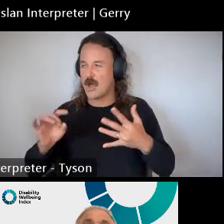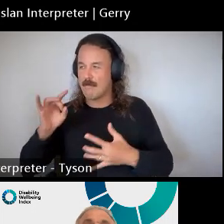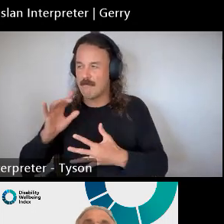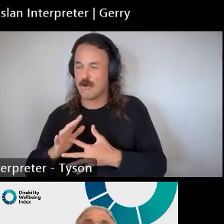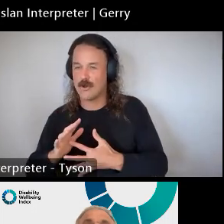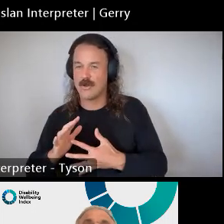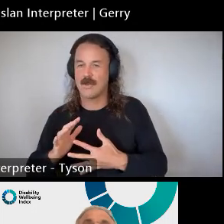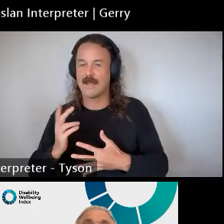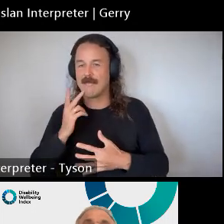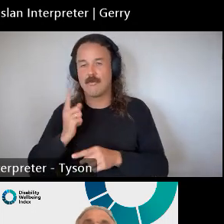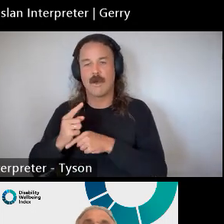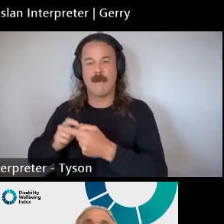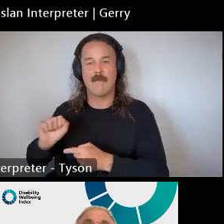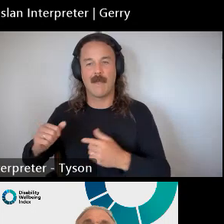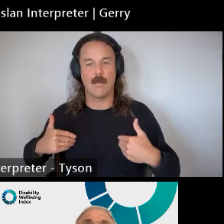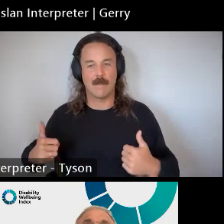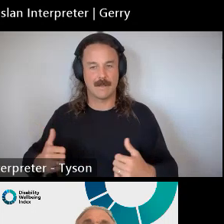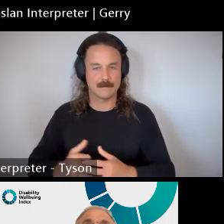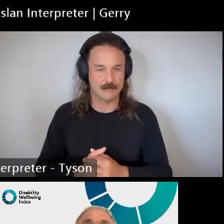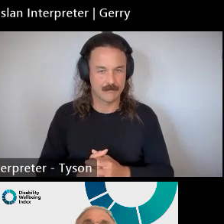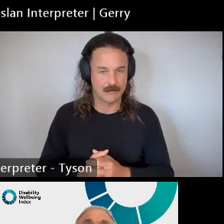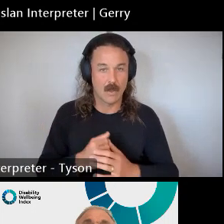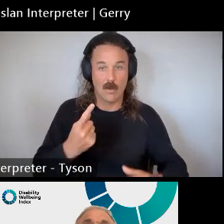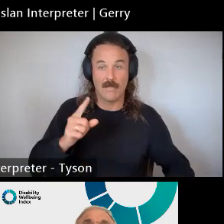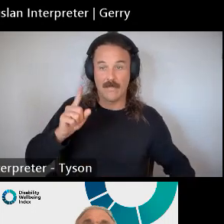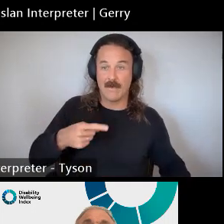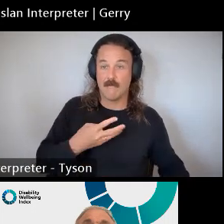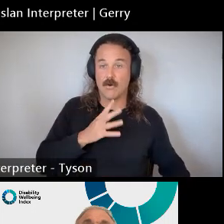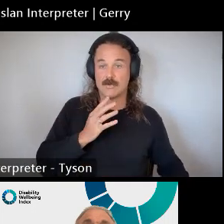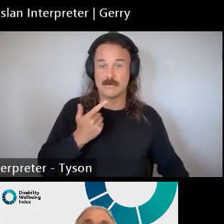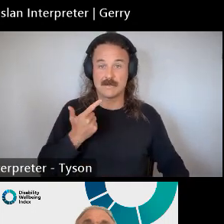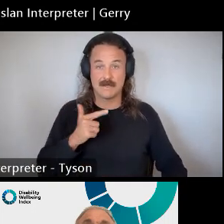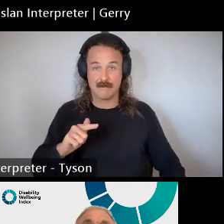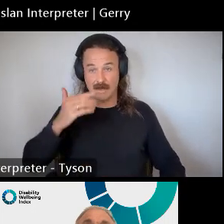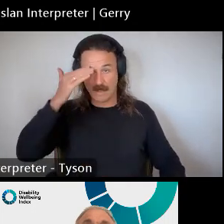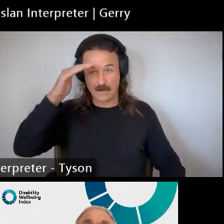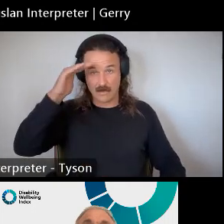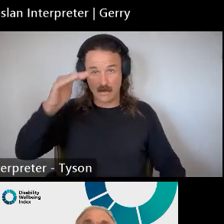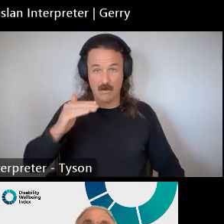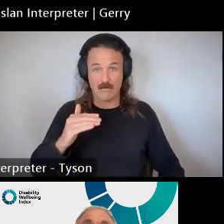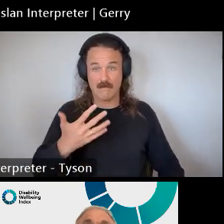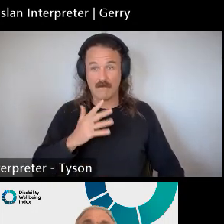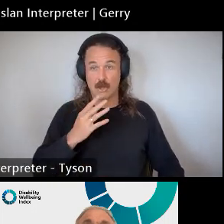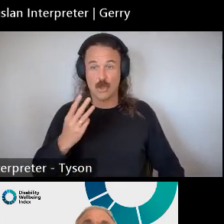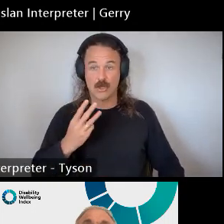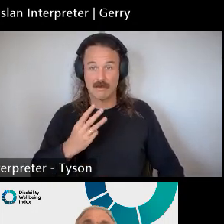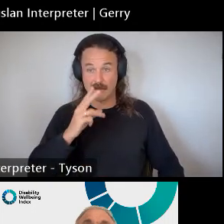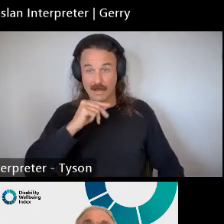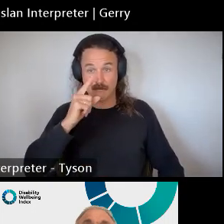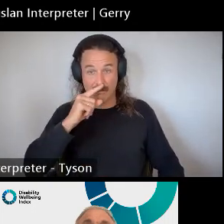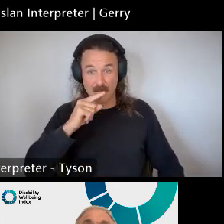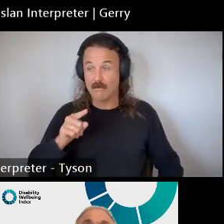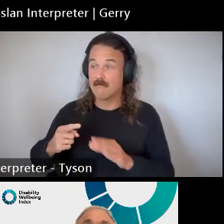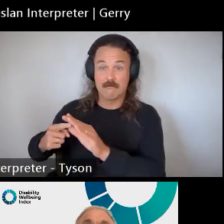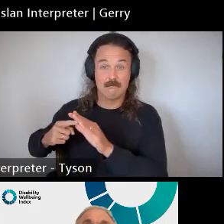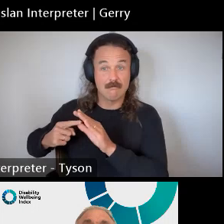So we have 1,470 adults and 513 young people provide sufficient information